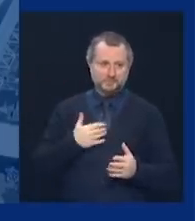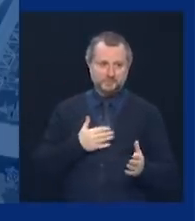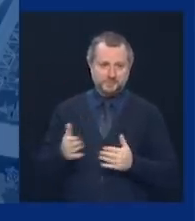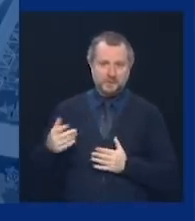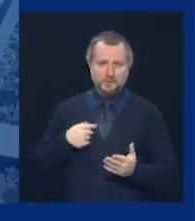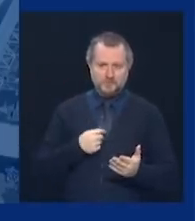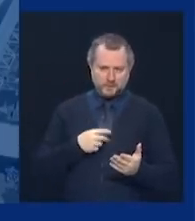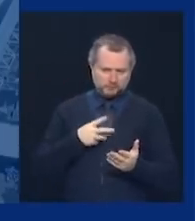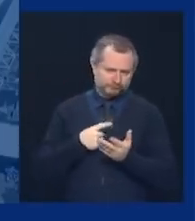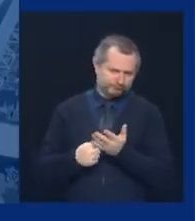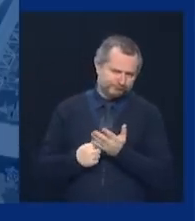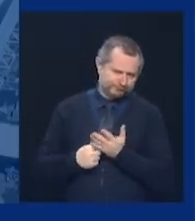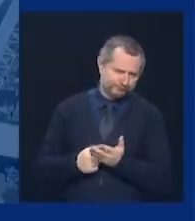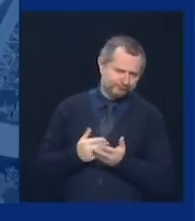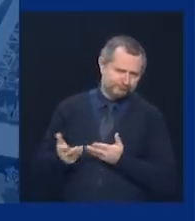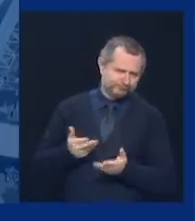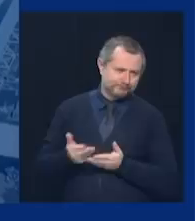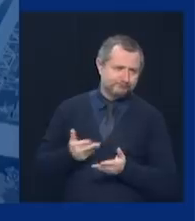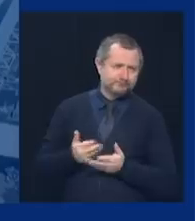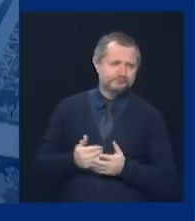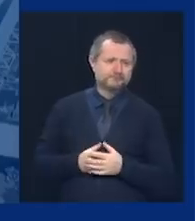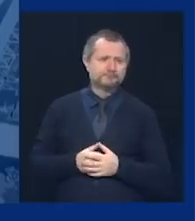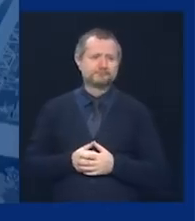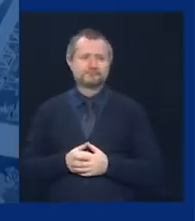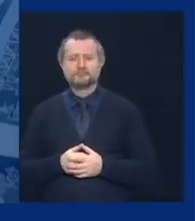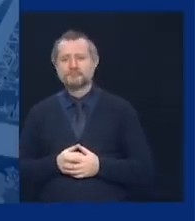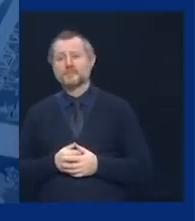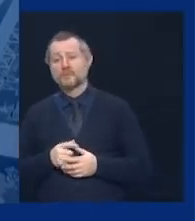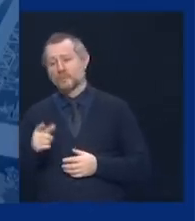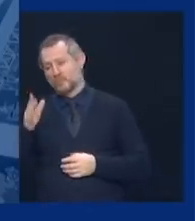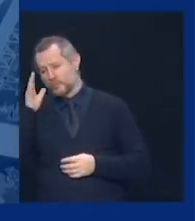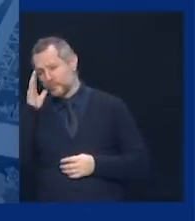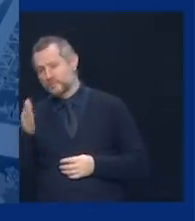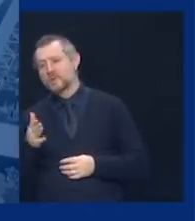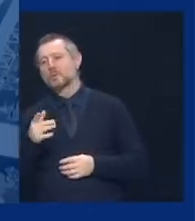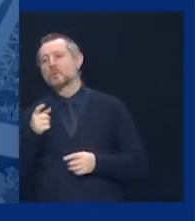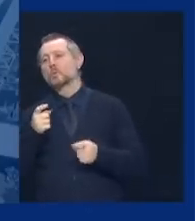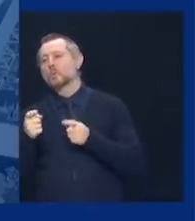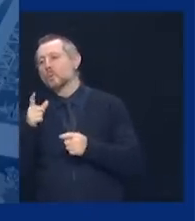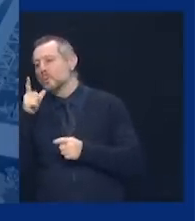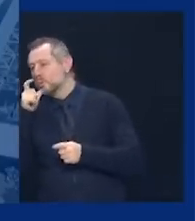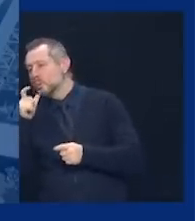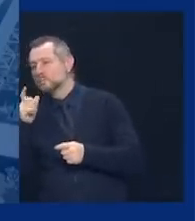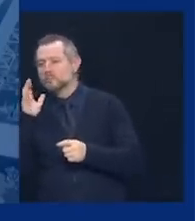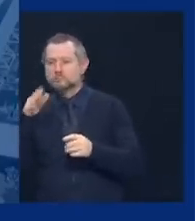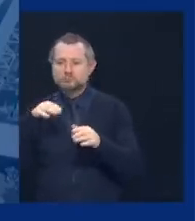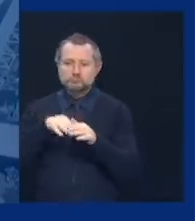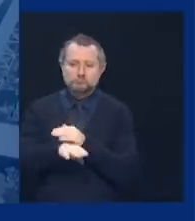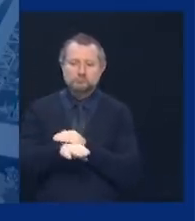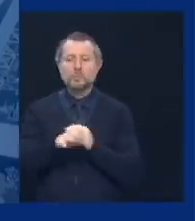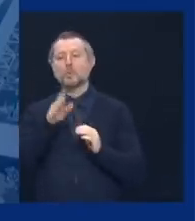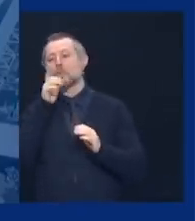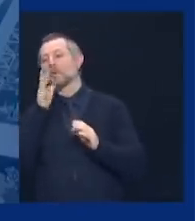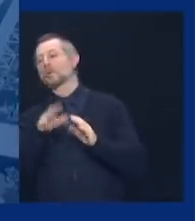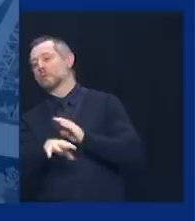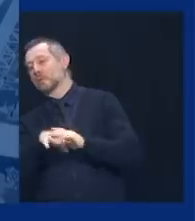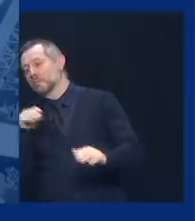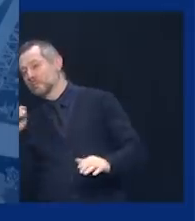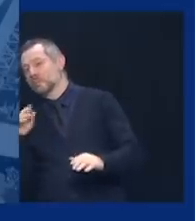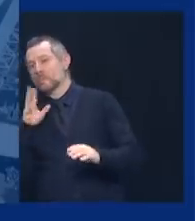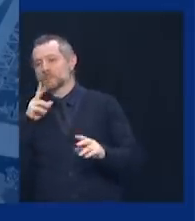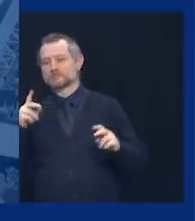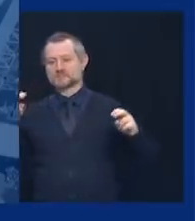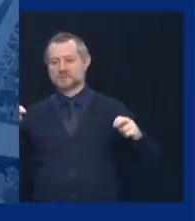the elements of the plan, but they will control ingress and egress in the stadium. They will have social distancing within the